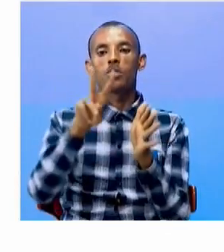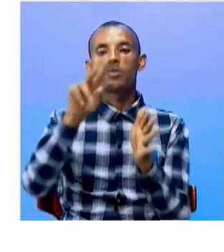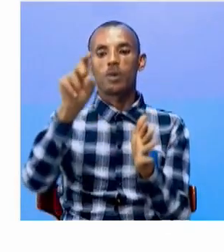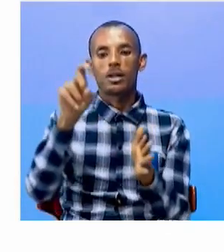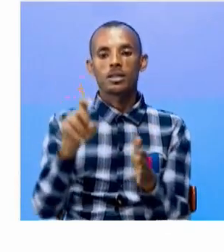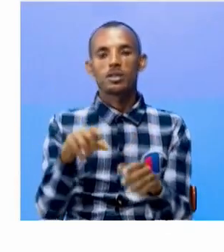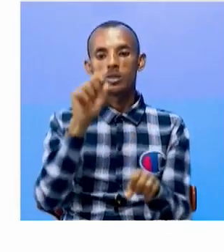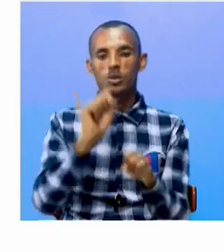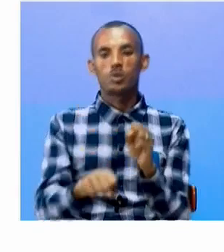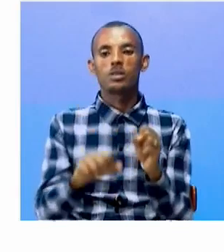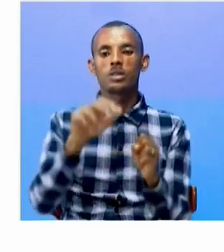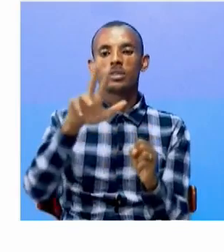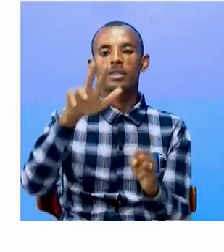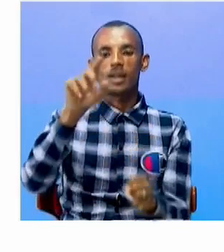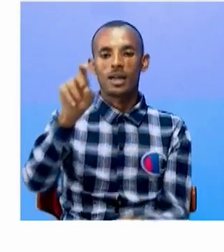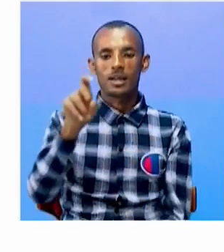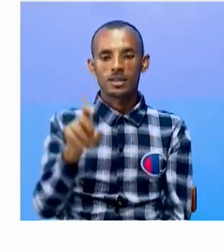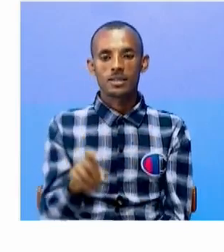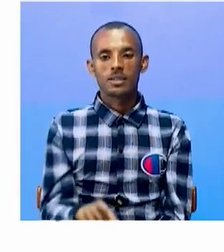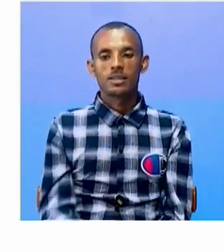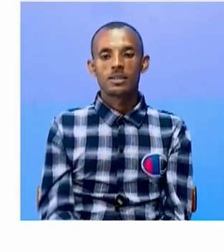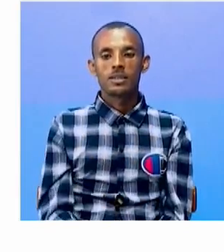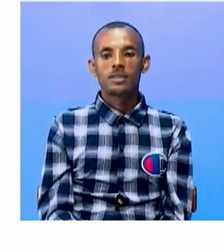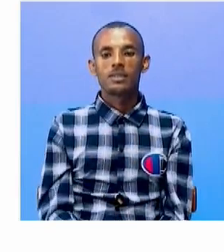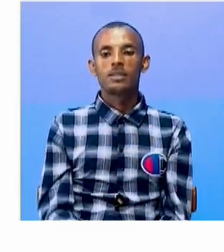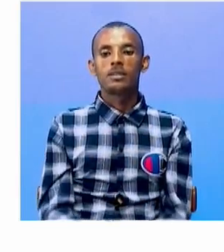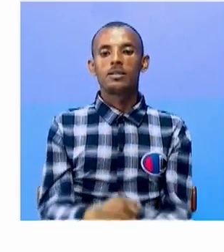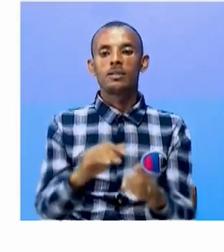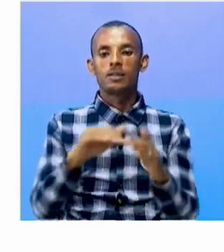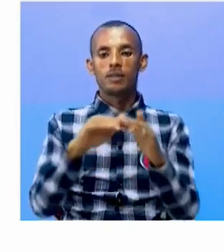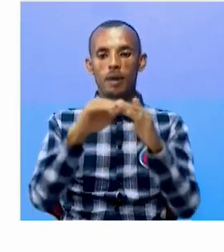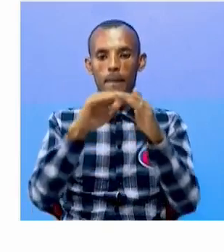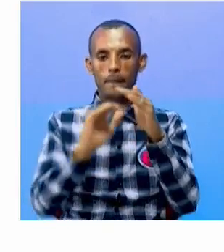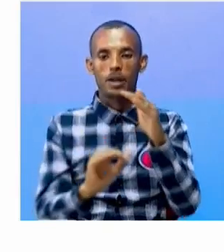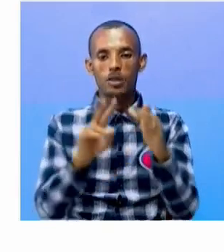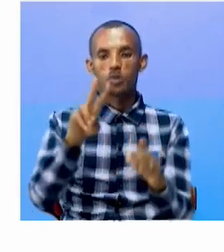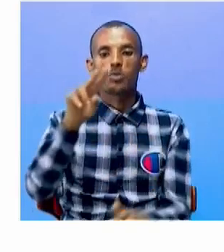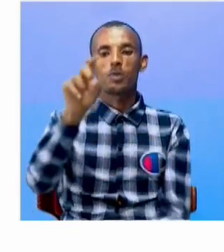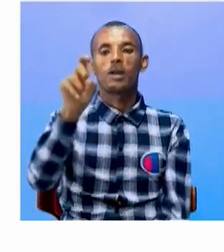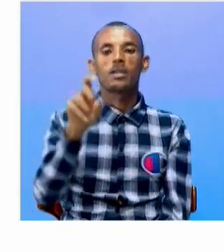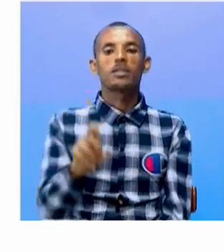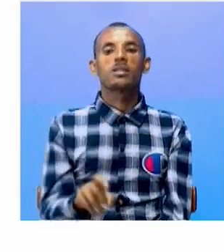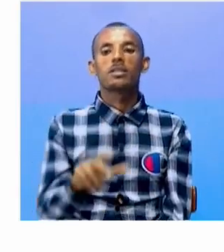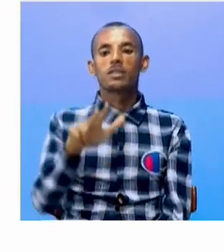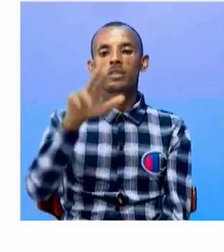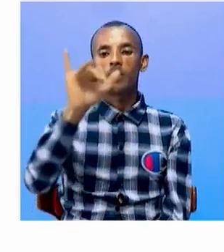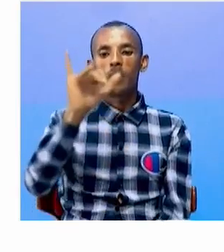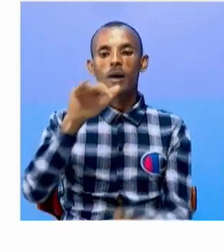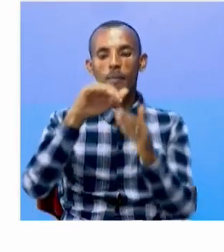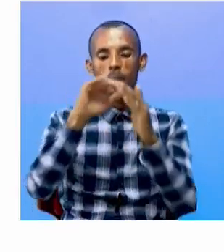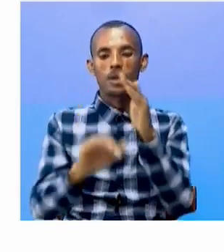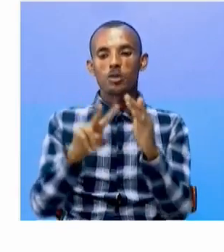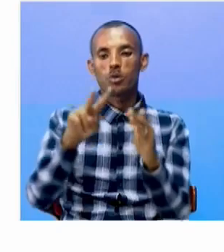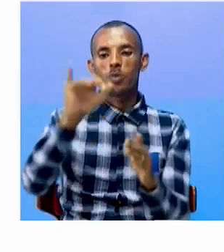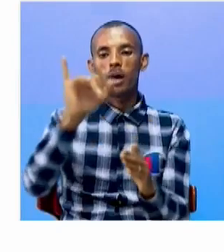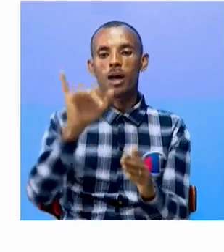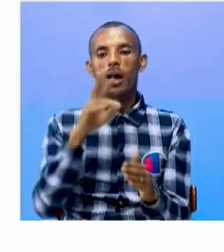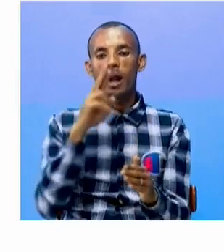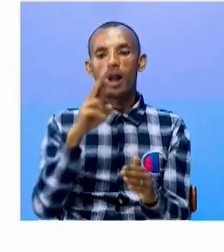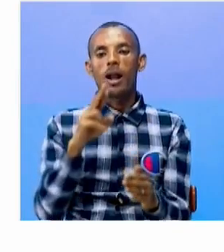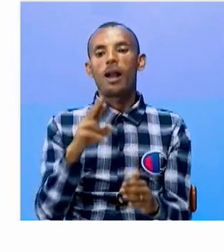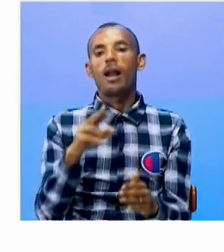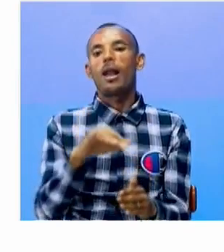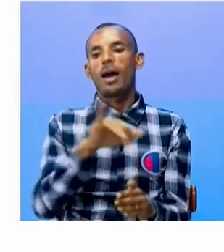So 3x minus 2x, 3y and 2y are like terms. So you